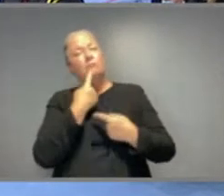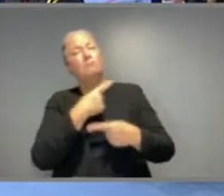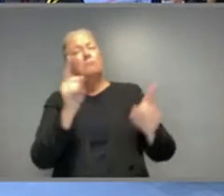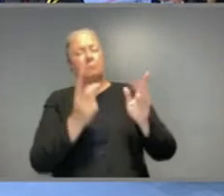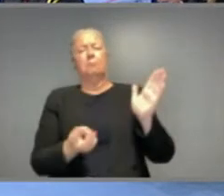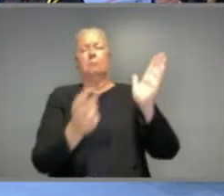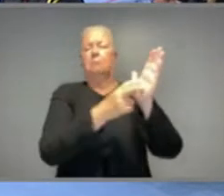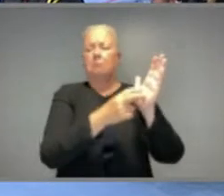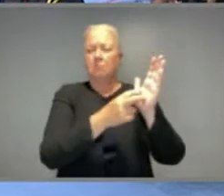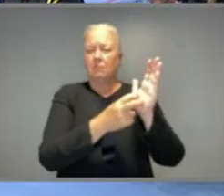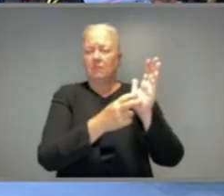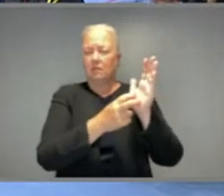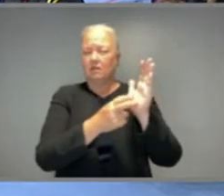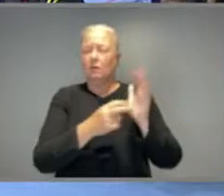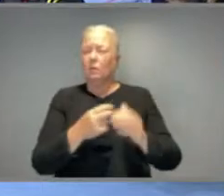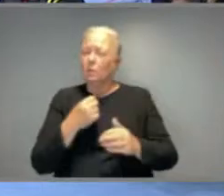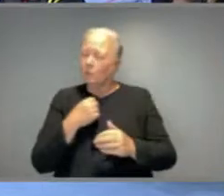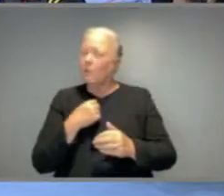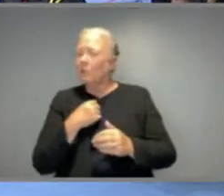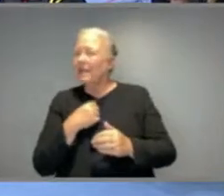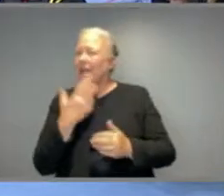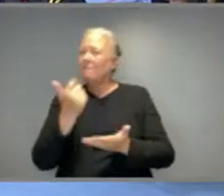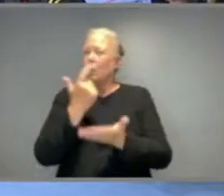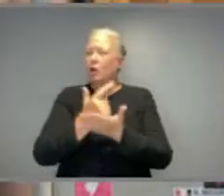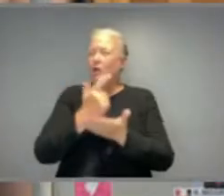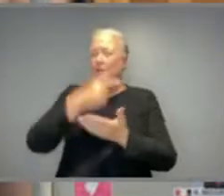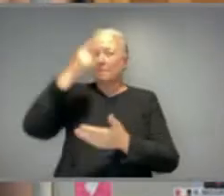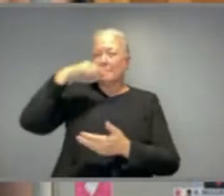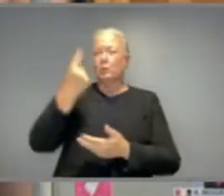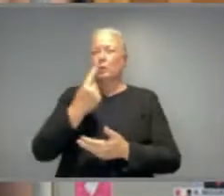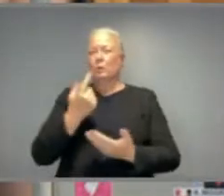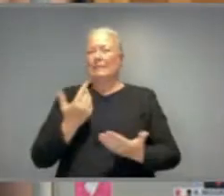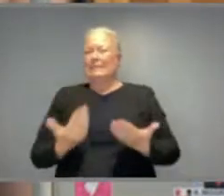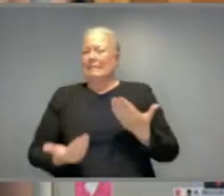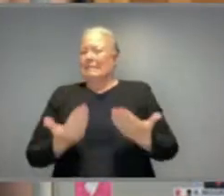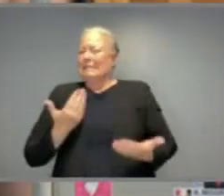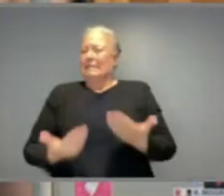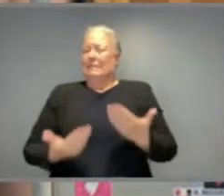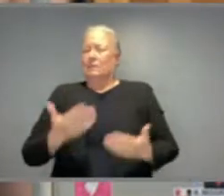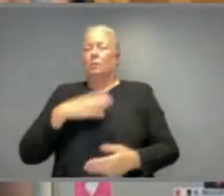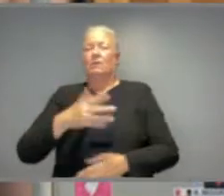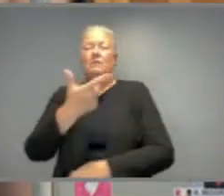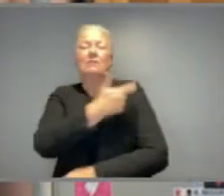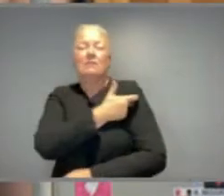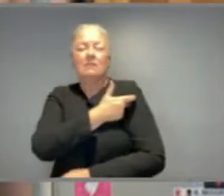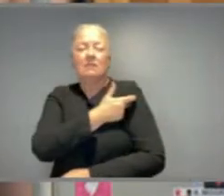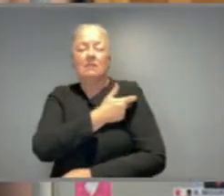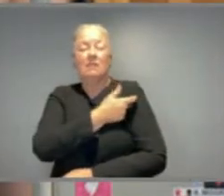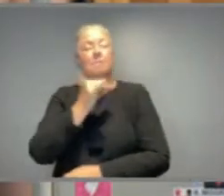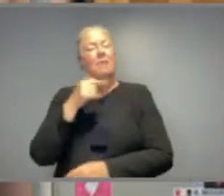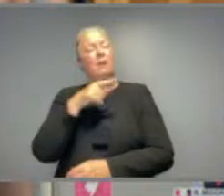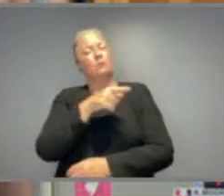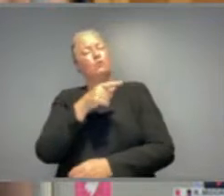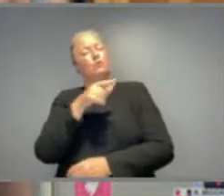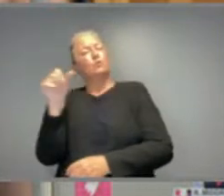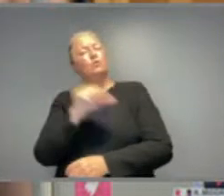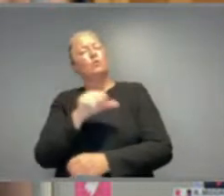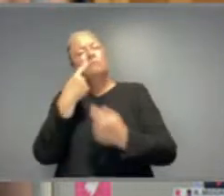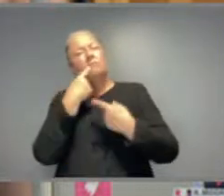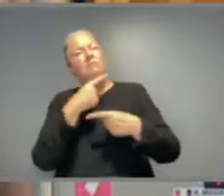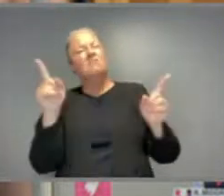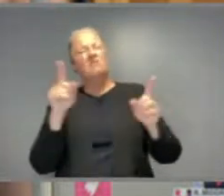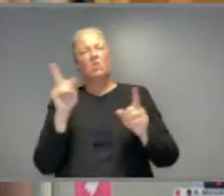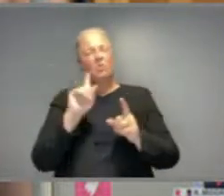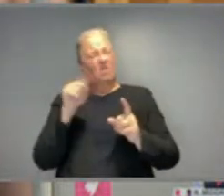have a fair bit of hesitancy among the community. Wouldn't making some kind of concrete announcement about what those passports might look like in the